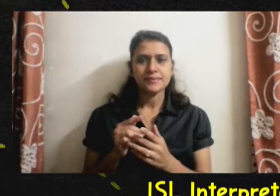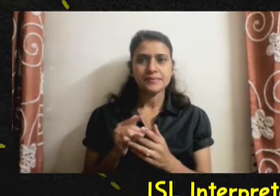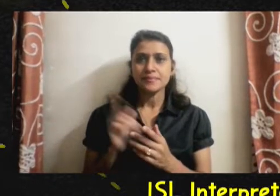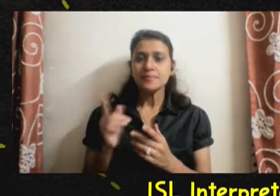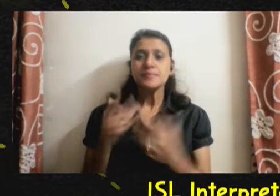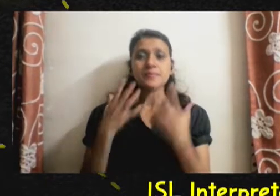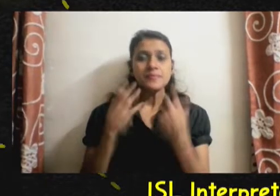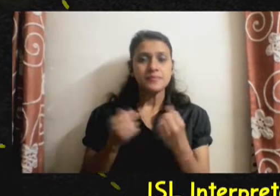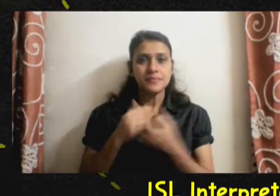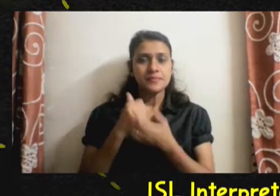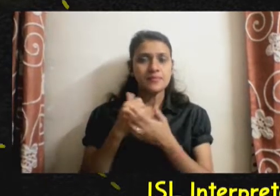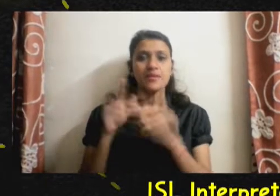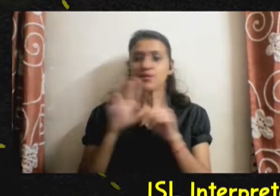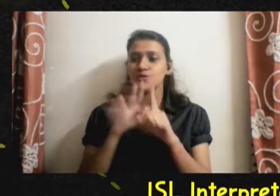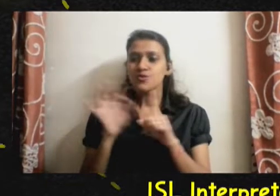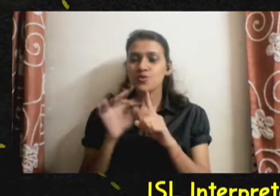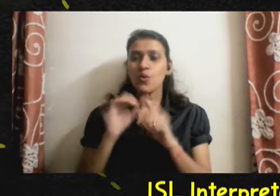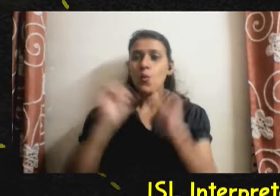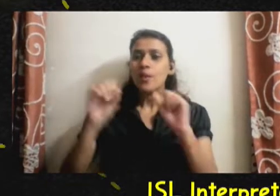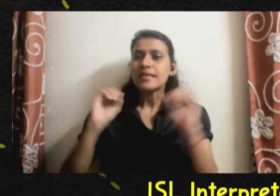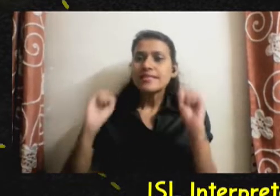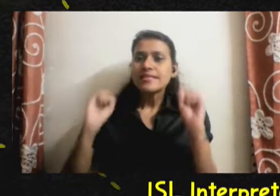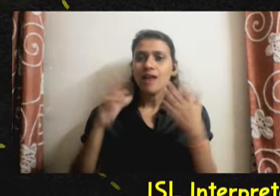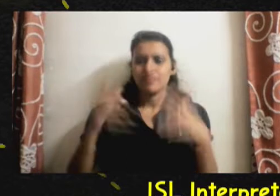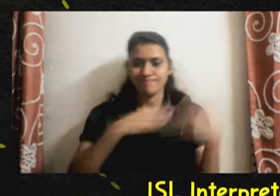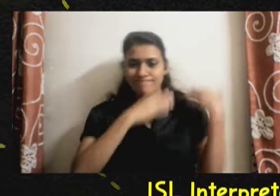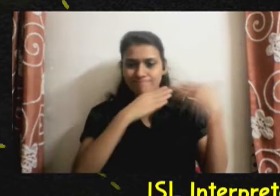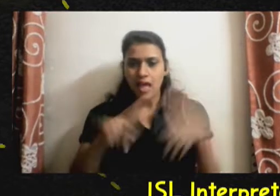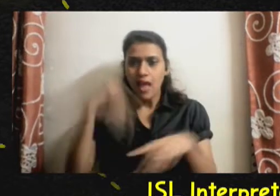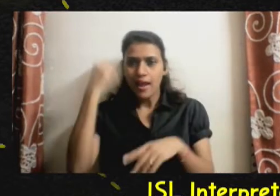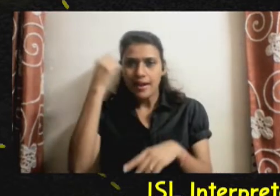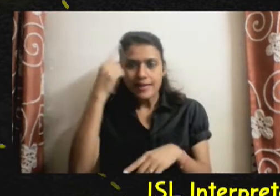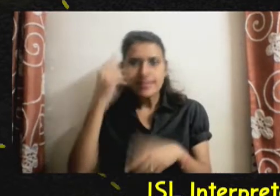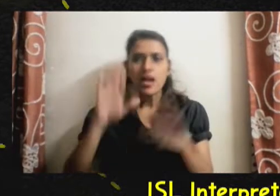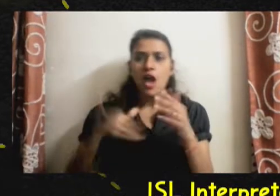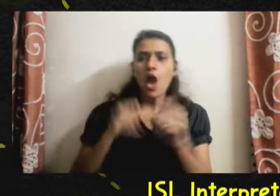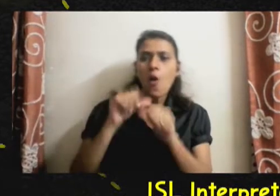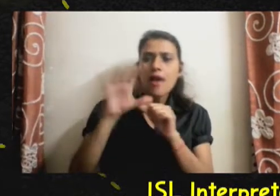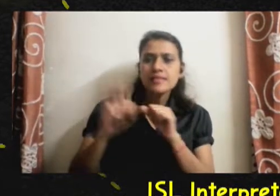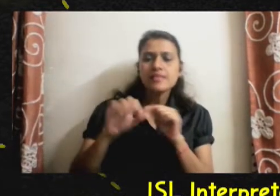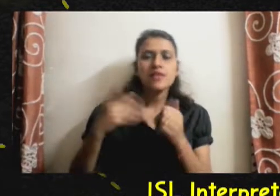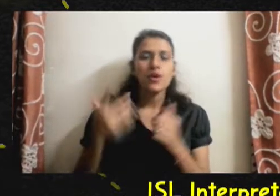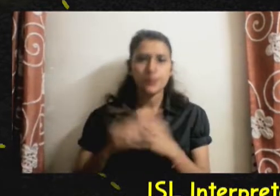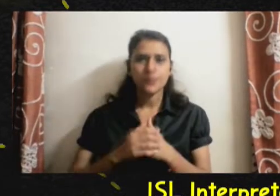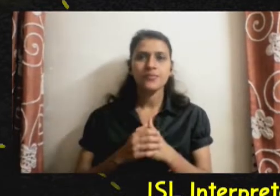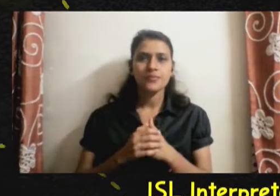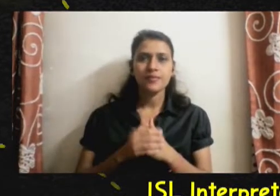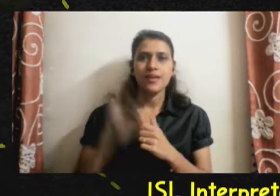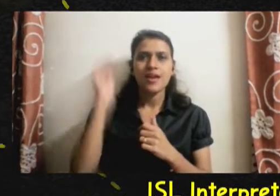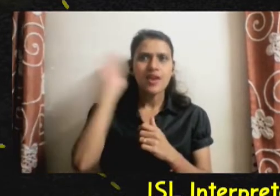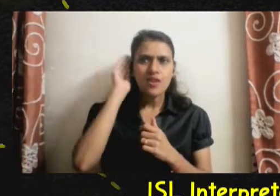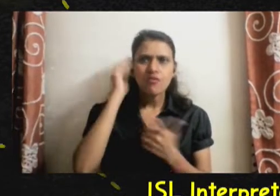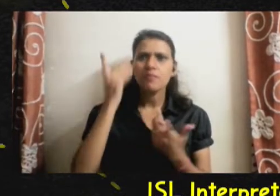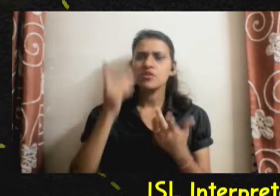meet them where they start their journey of understanding how to access, information about